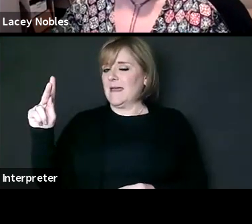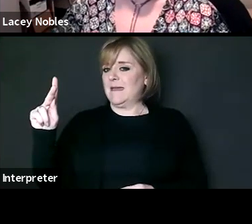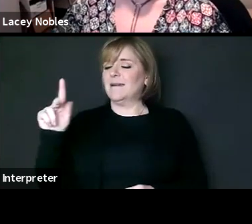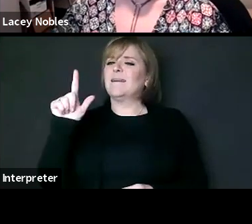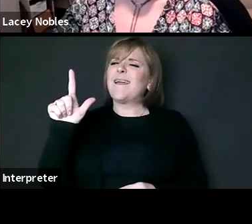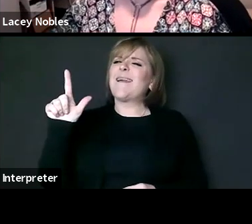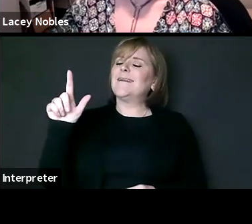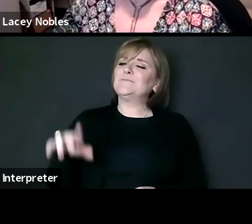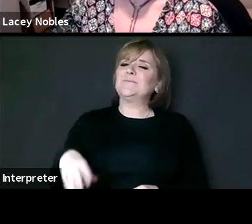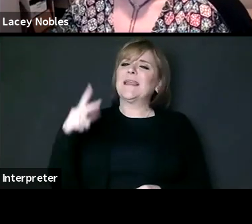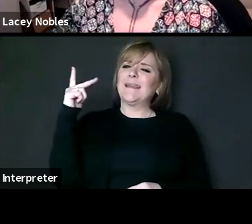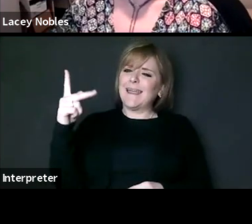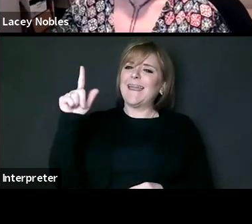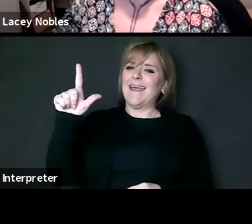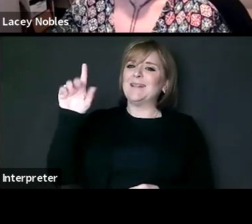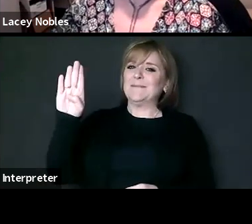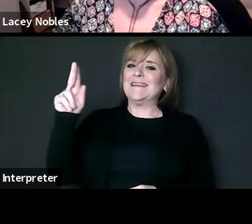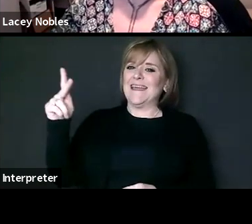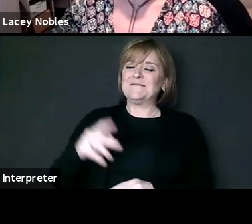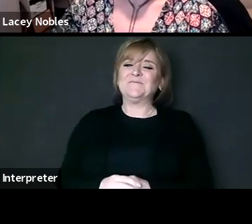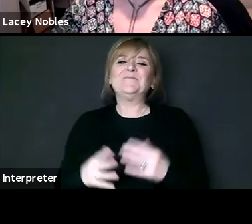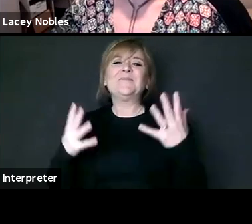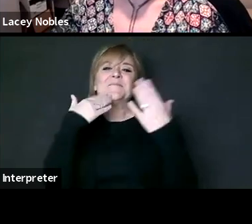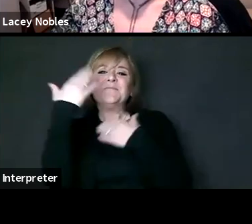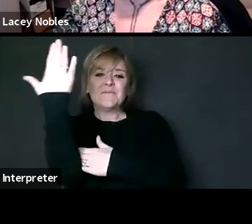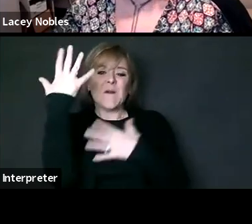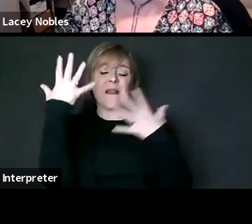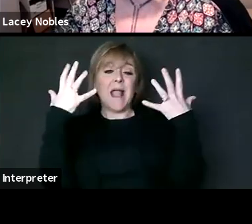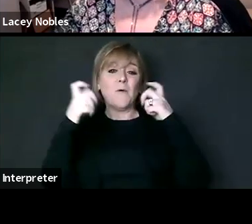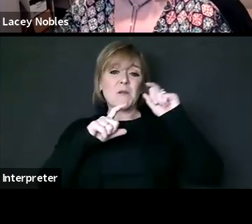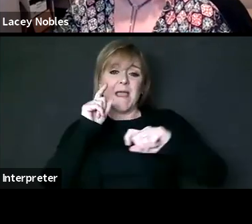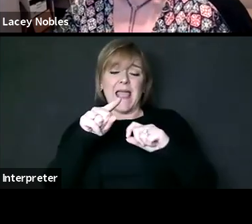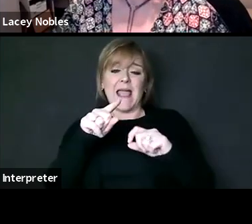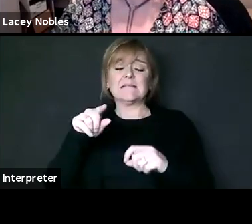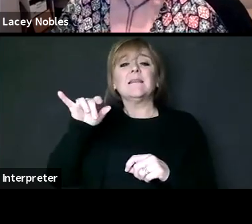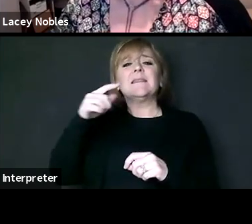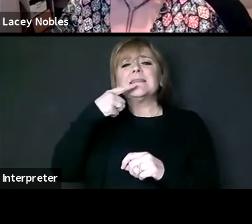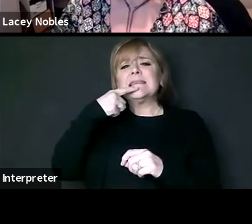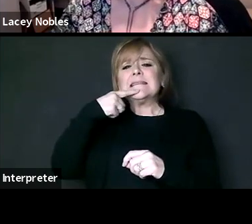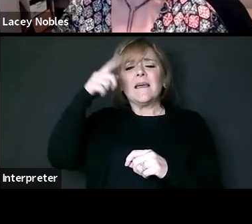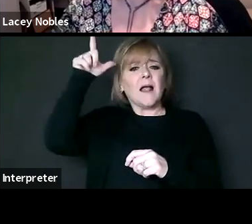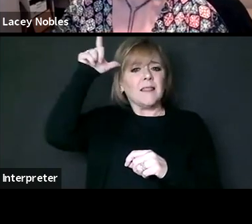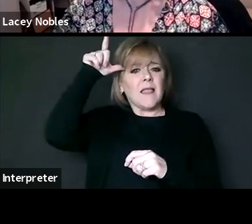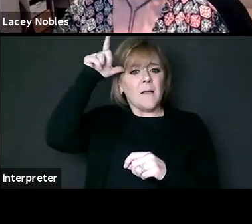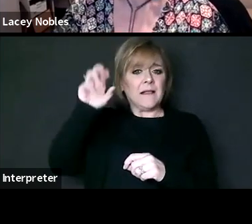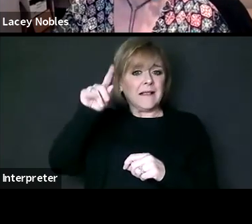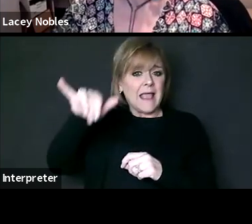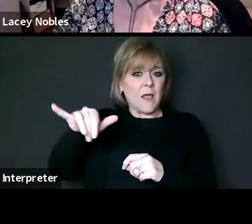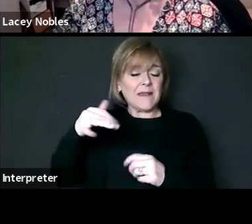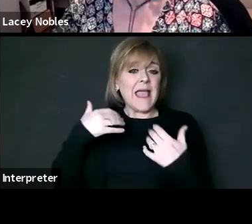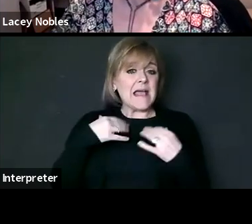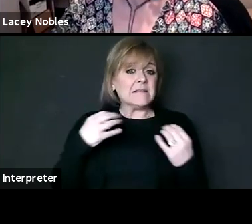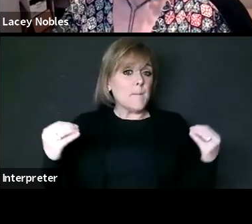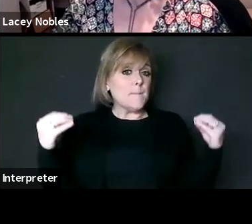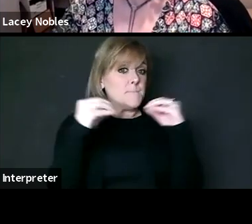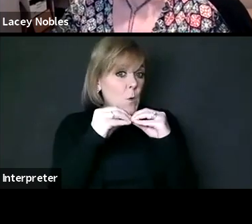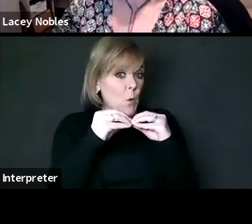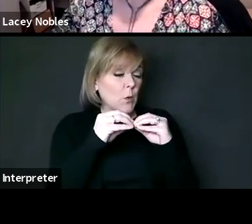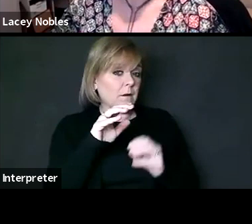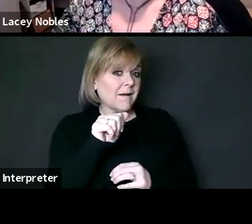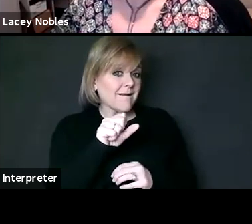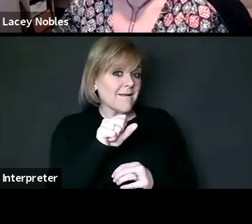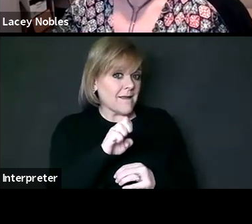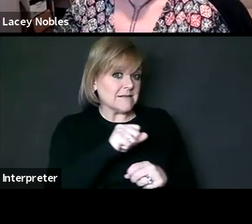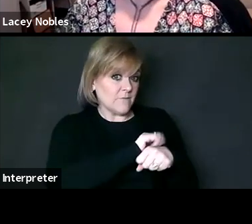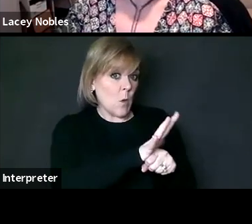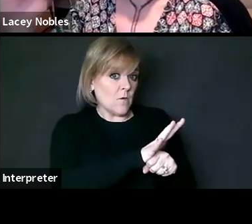that the AP is showing that Lubbock County has more cases per 100,000 people